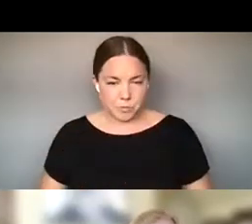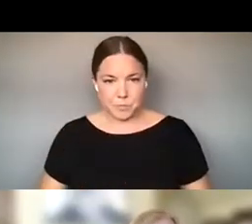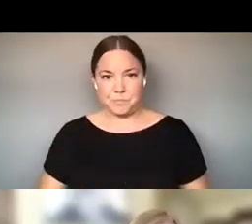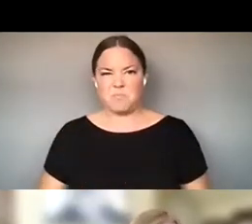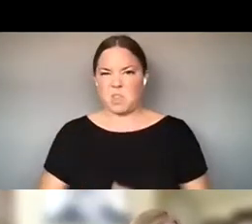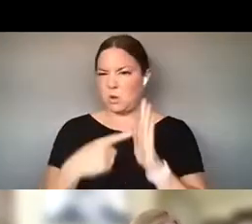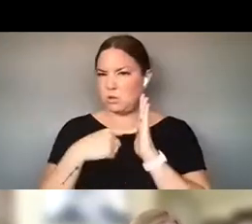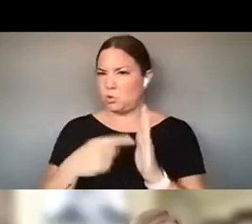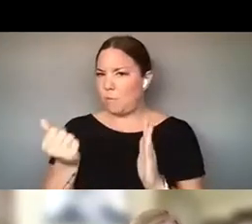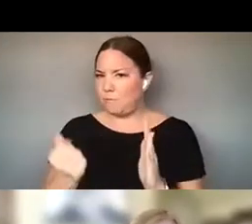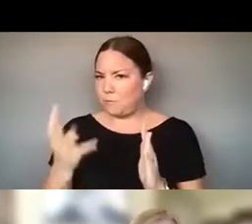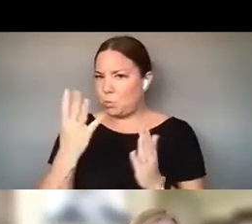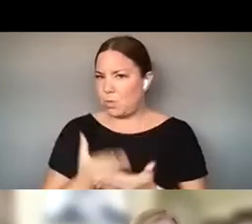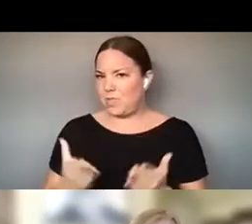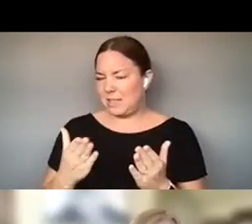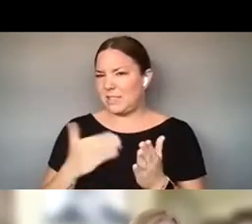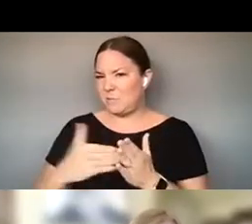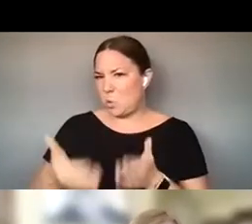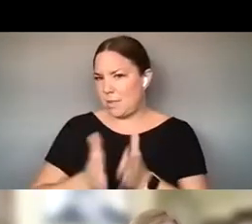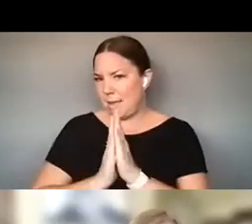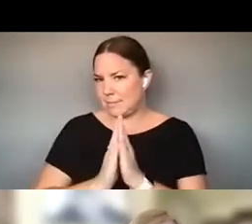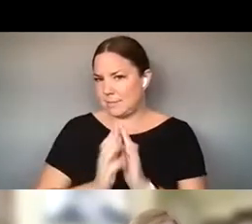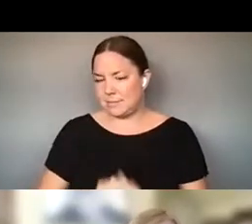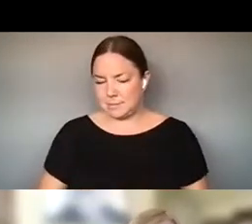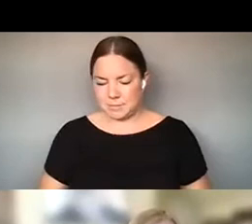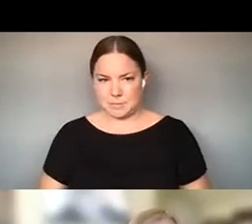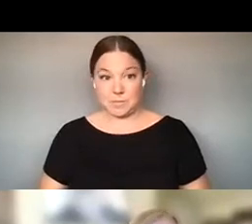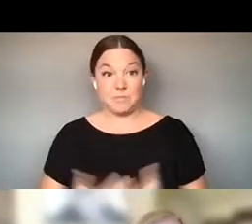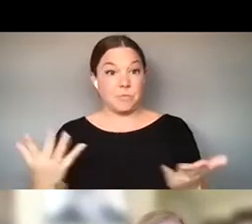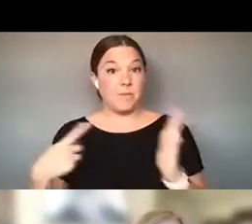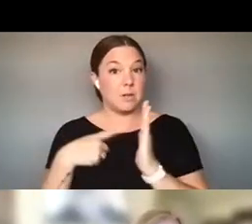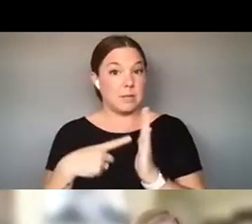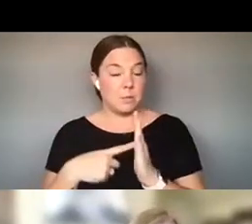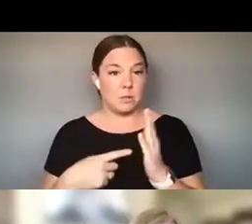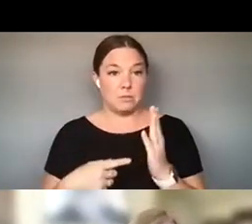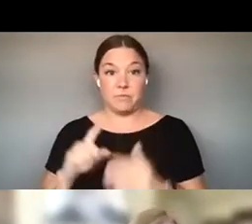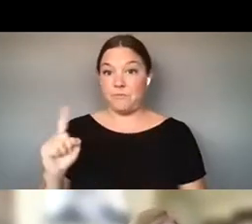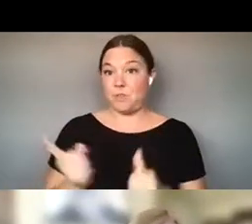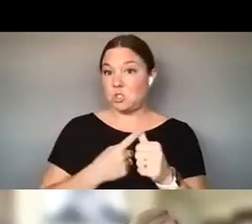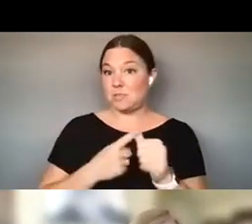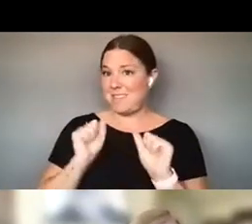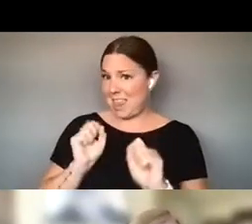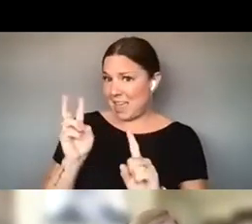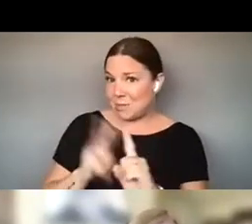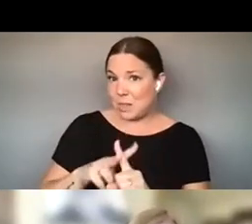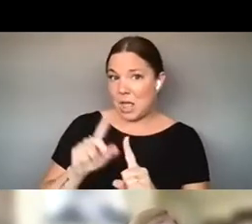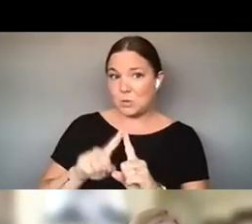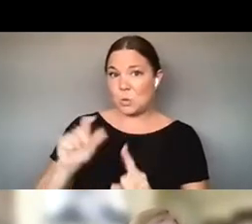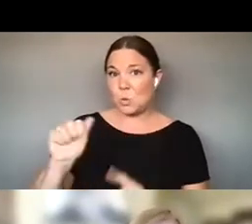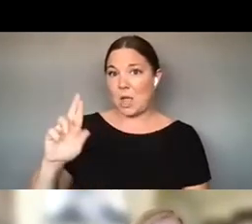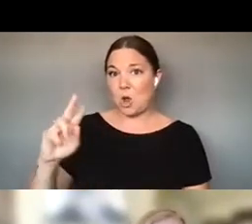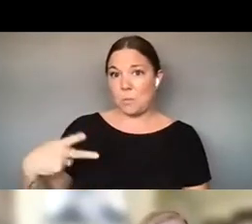frequently asked questions now. For example, can I apply to ARP